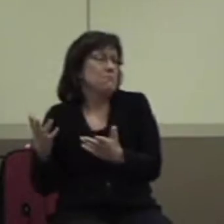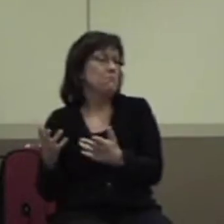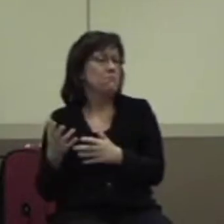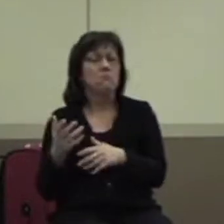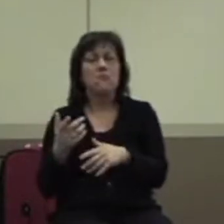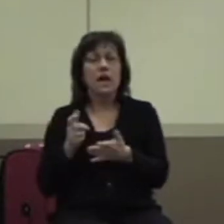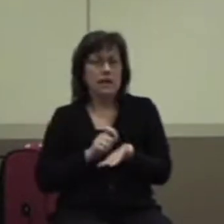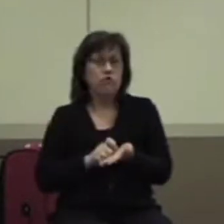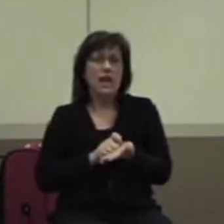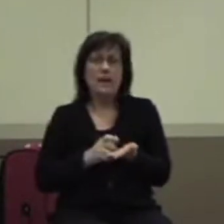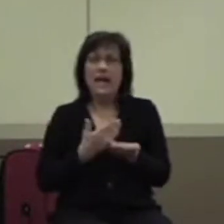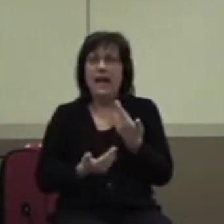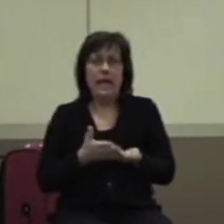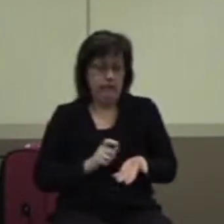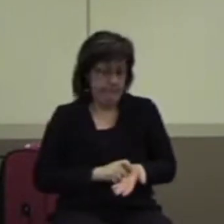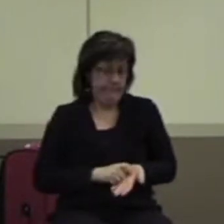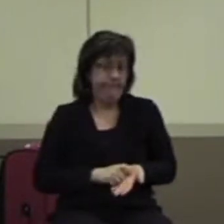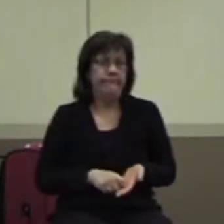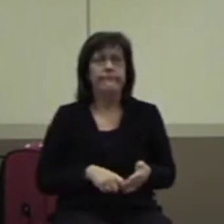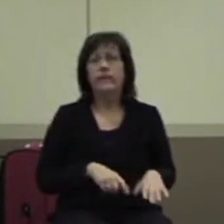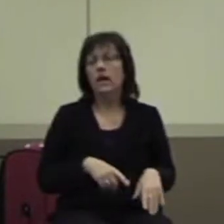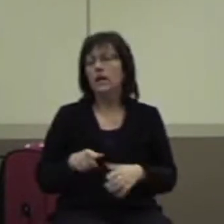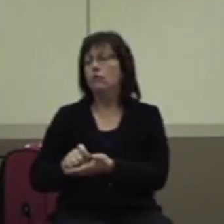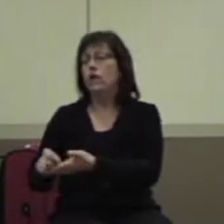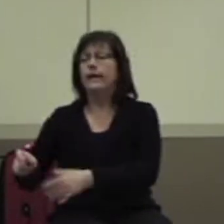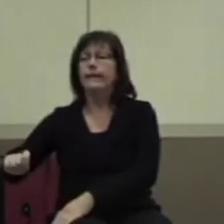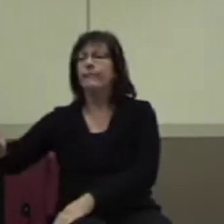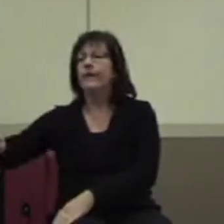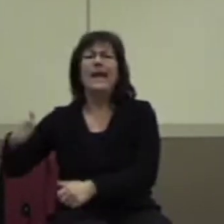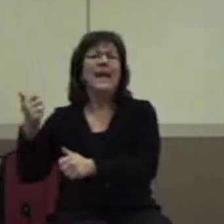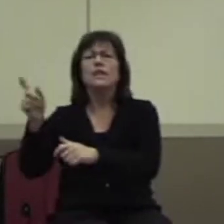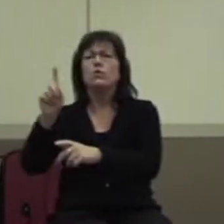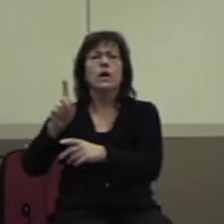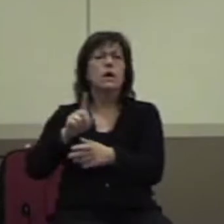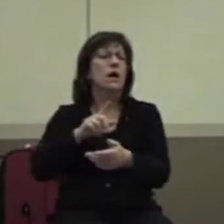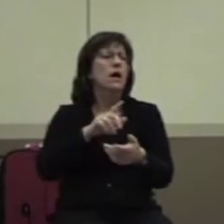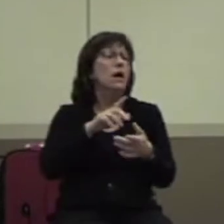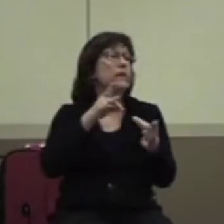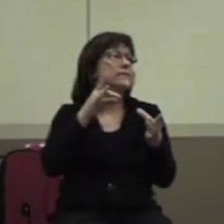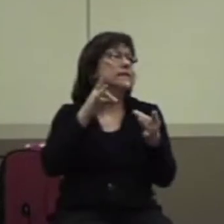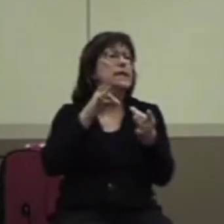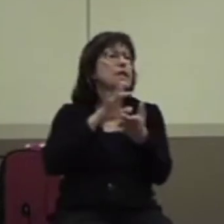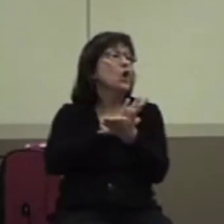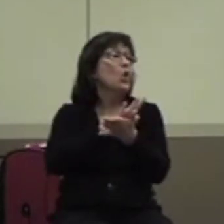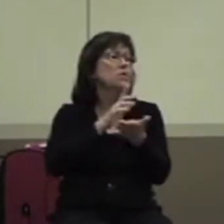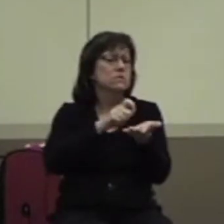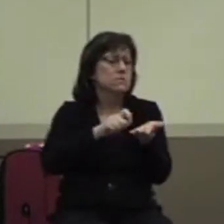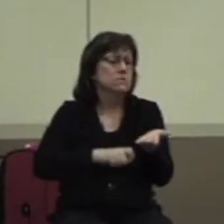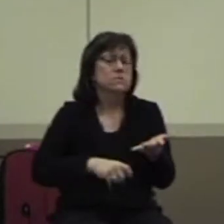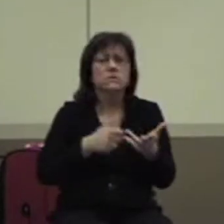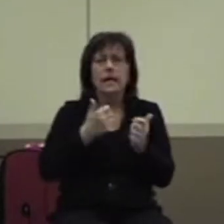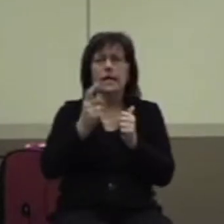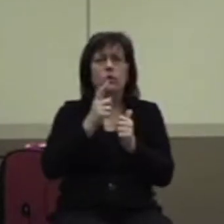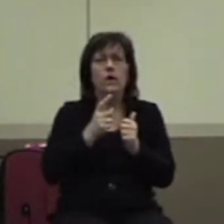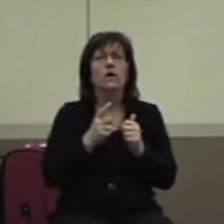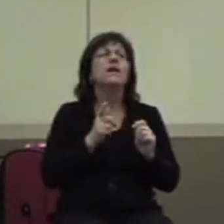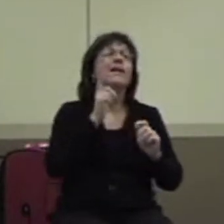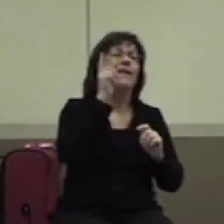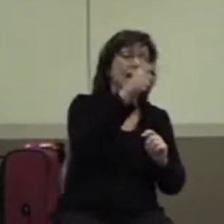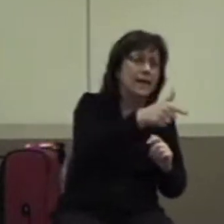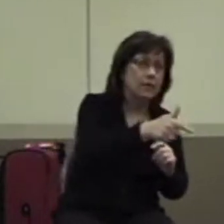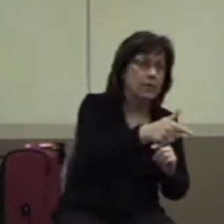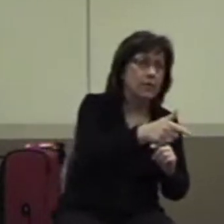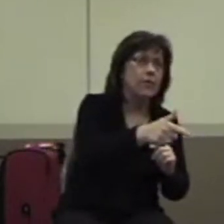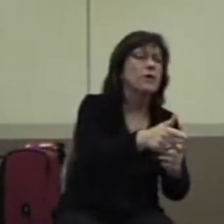I could write that on my hand. I could write it on my lesson plans. I could write it on a Post-it note. I could write it anywhere. Later on, I'd